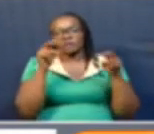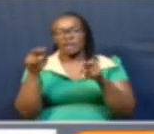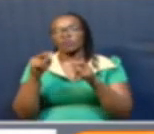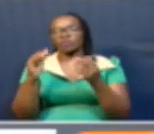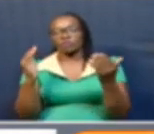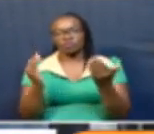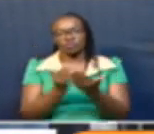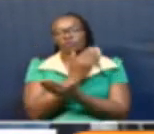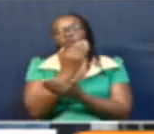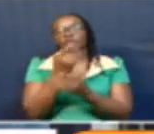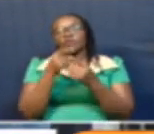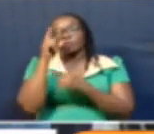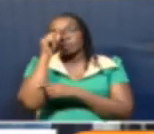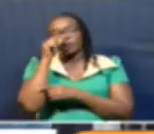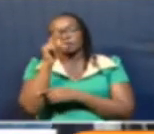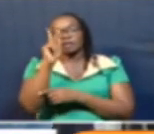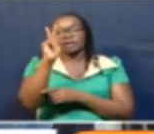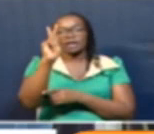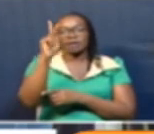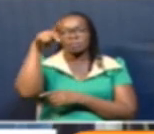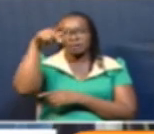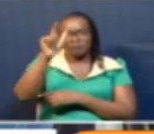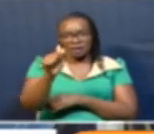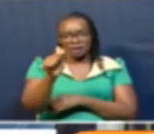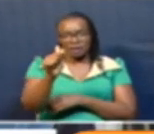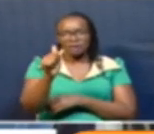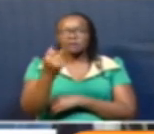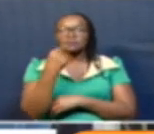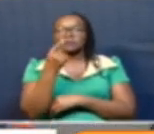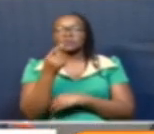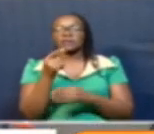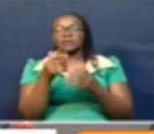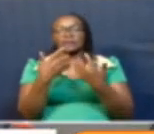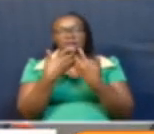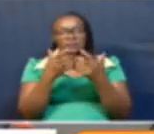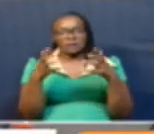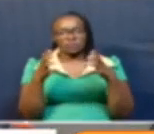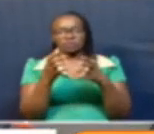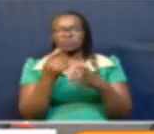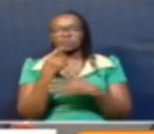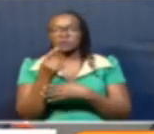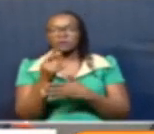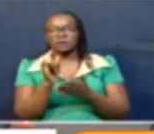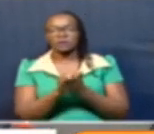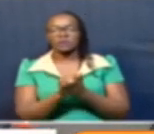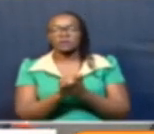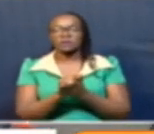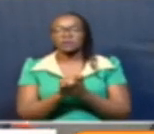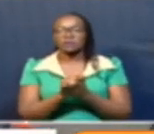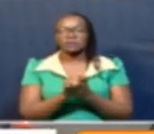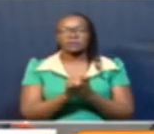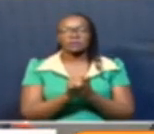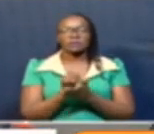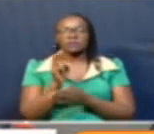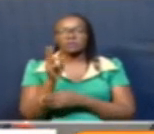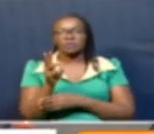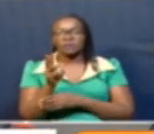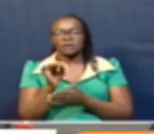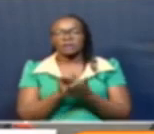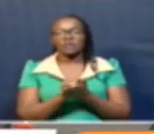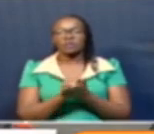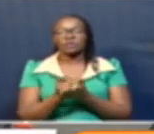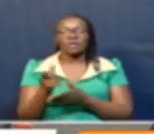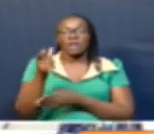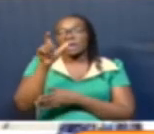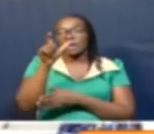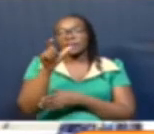in Mombasa, according to KPA consignment project engineer Anderson Mutalaki. These will double up in